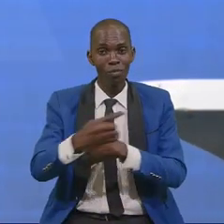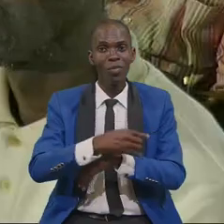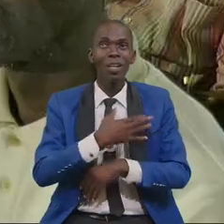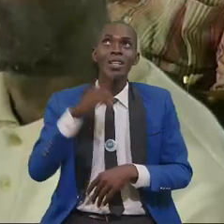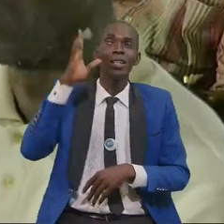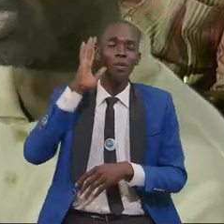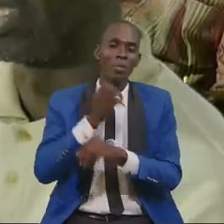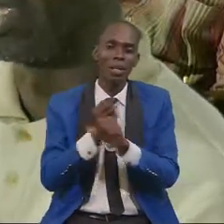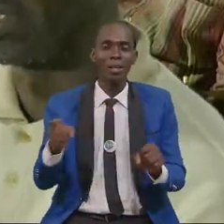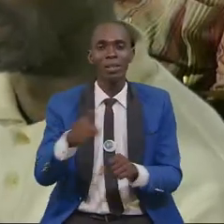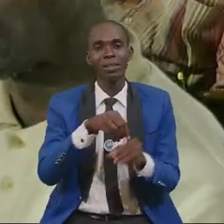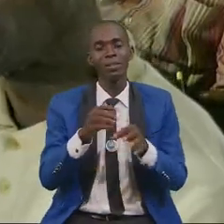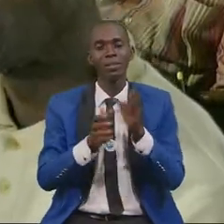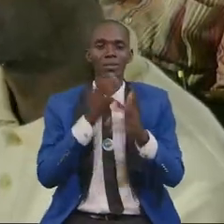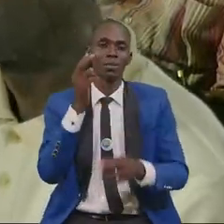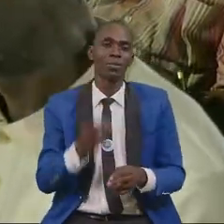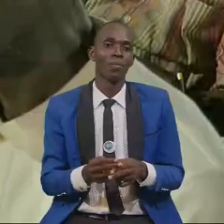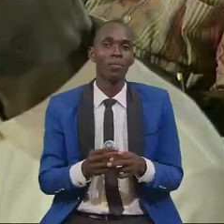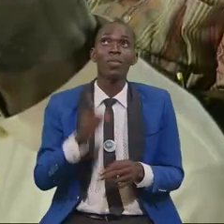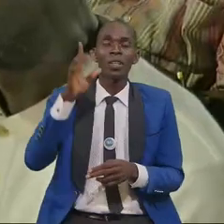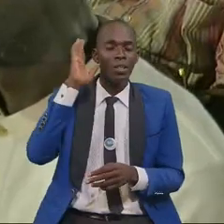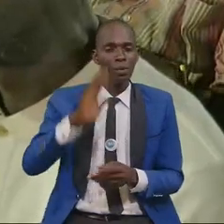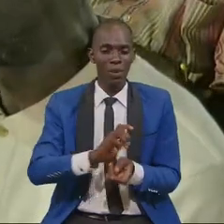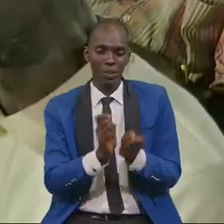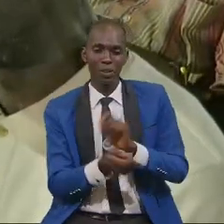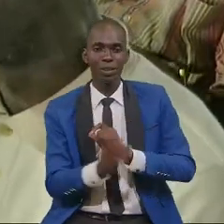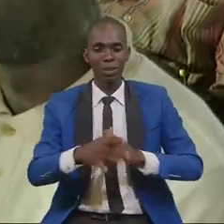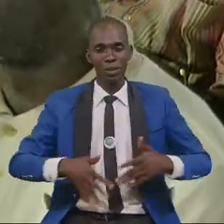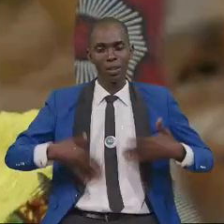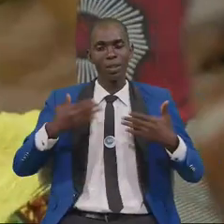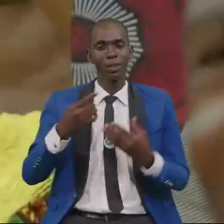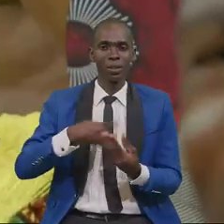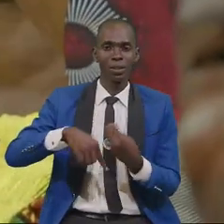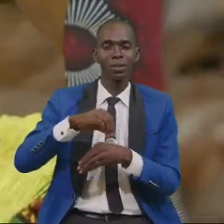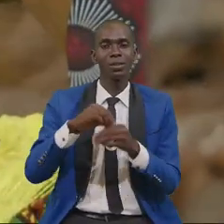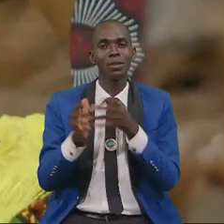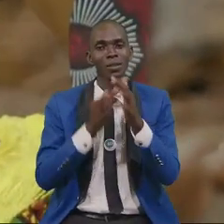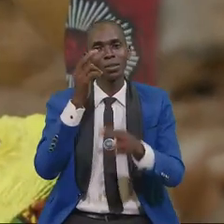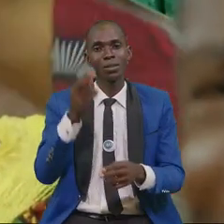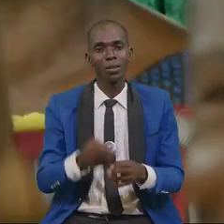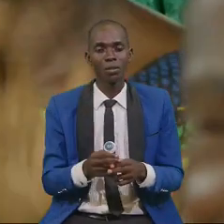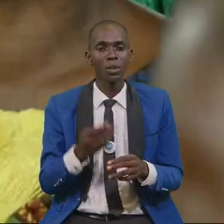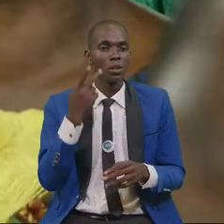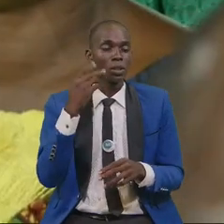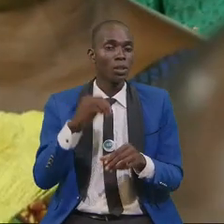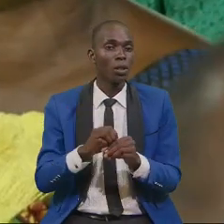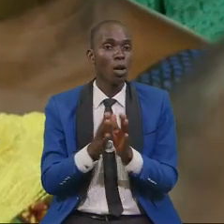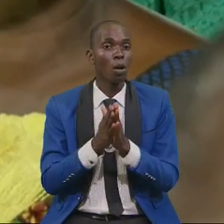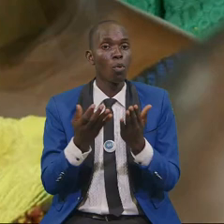you. Yeah. He will turn your life around. In Luke